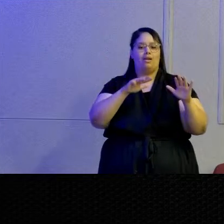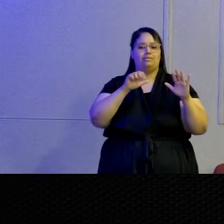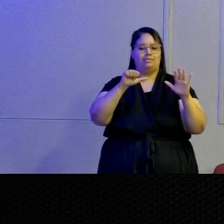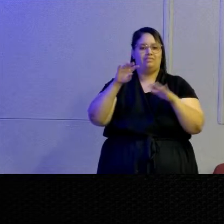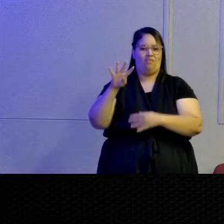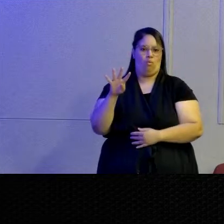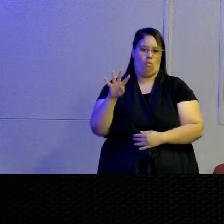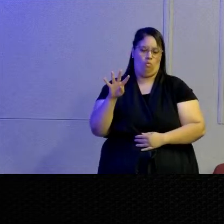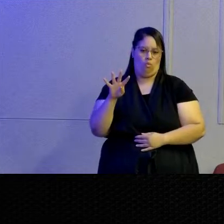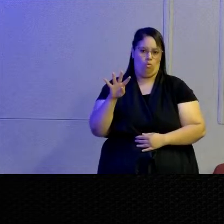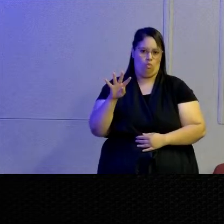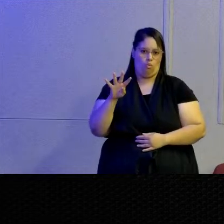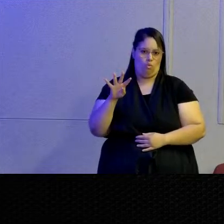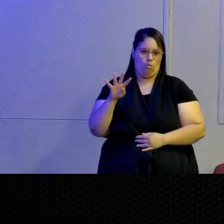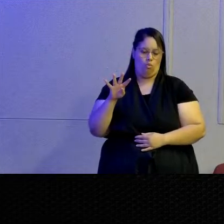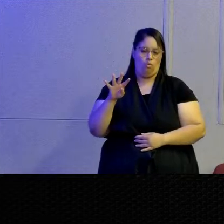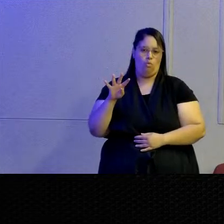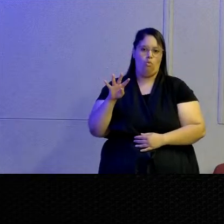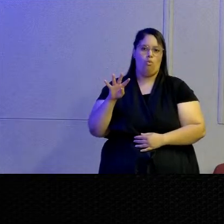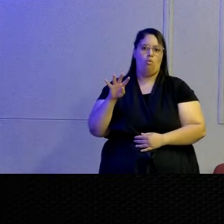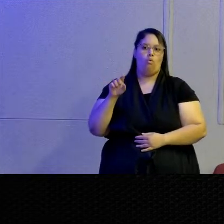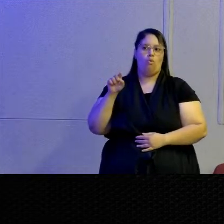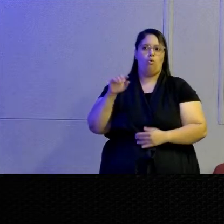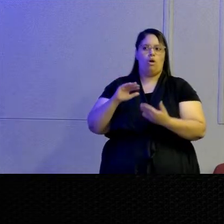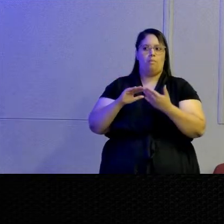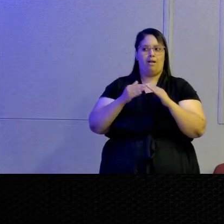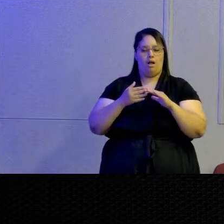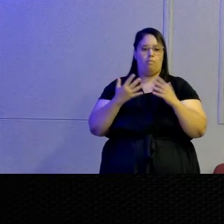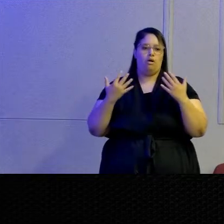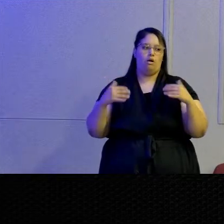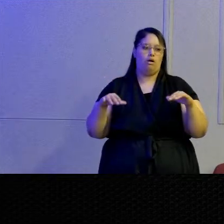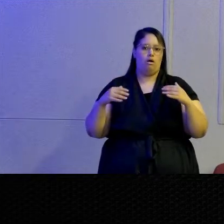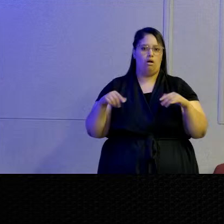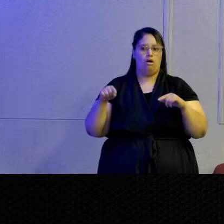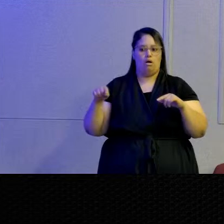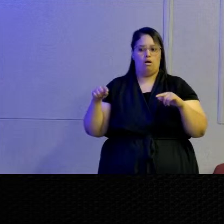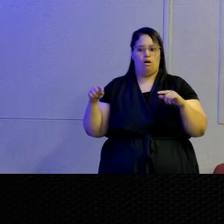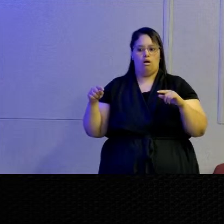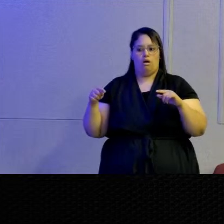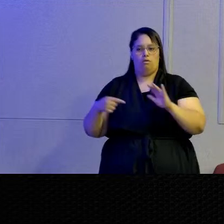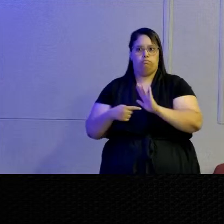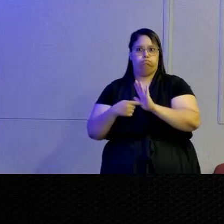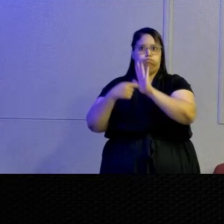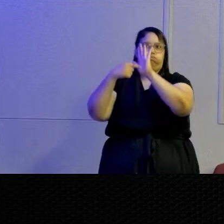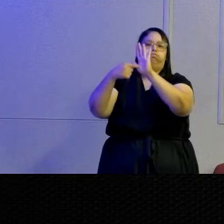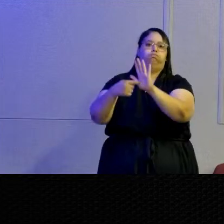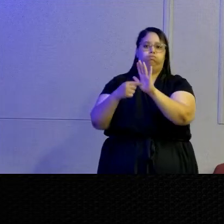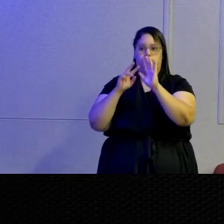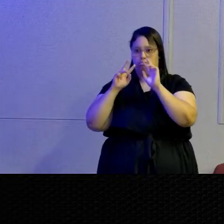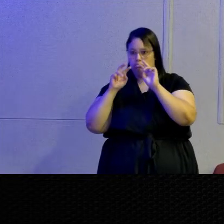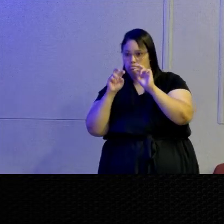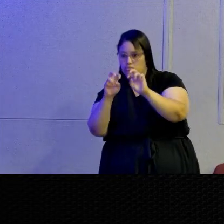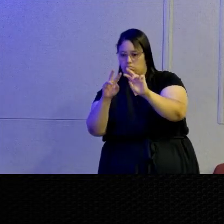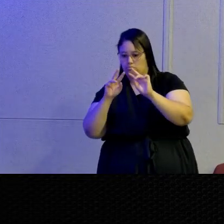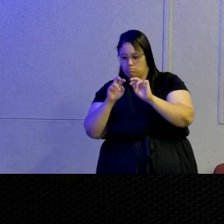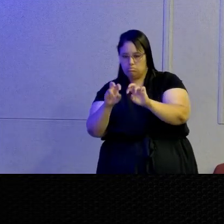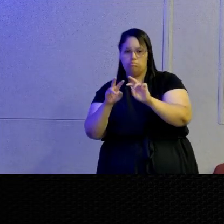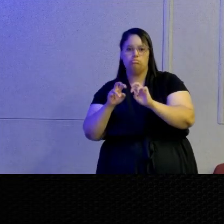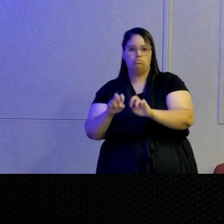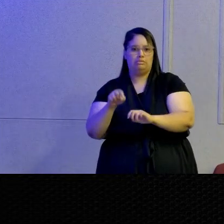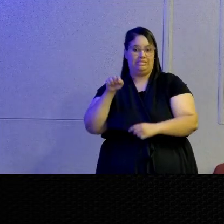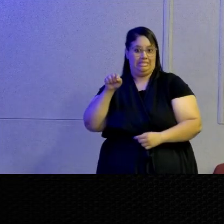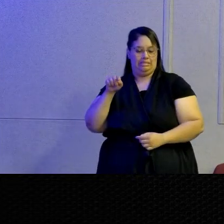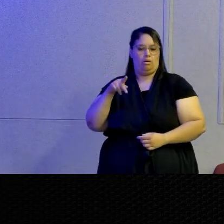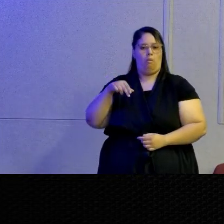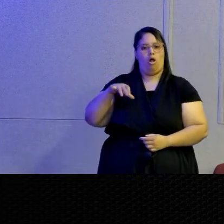1964, and it became, in some sense, the holy grail of particle physics to find that particle, and it was